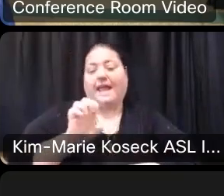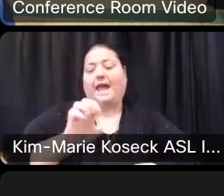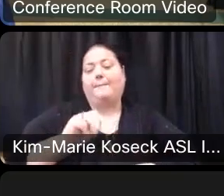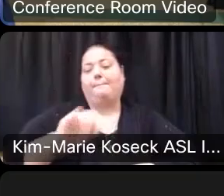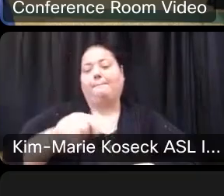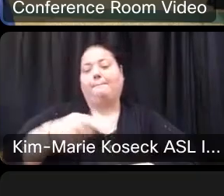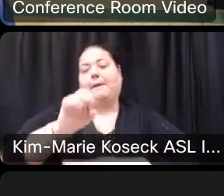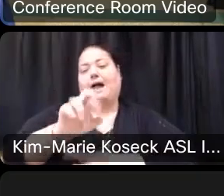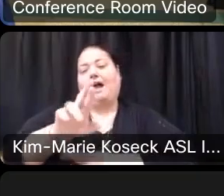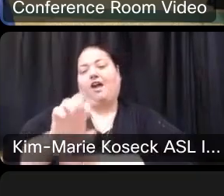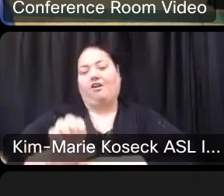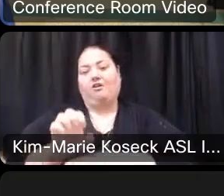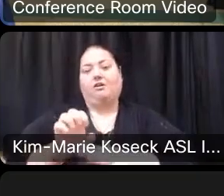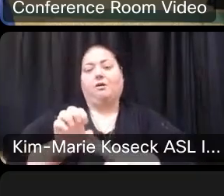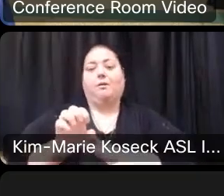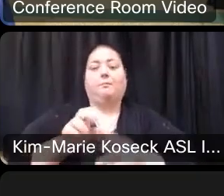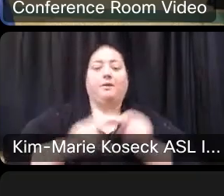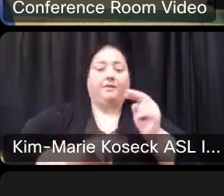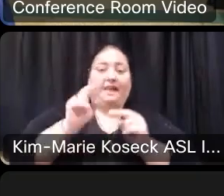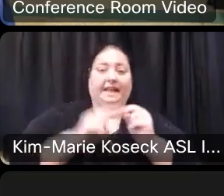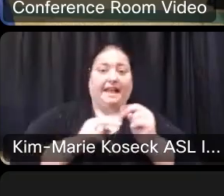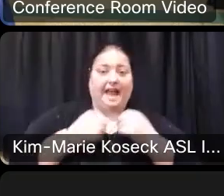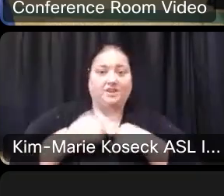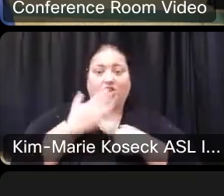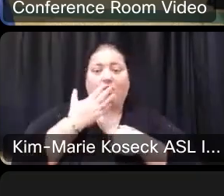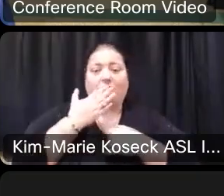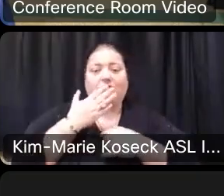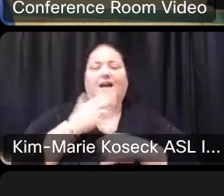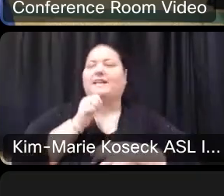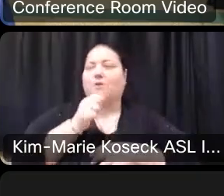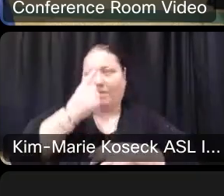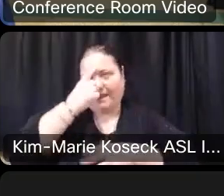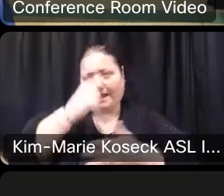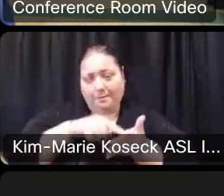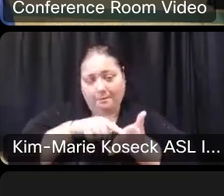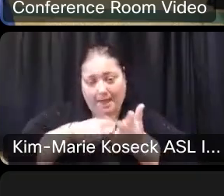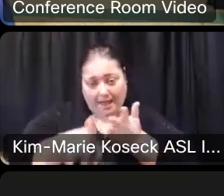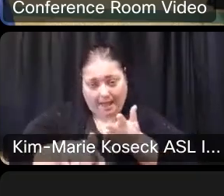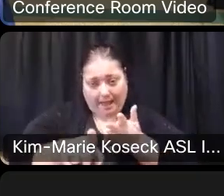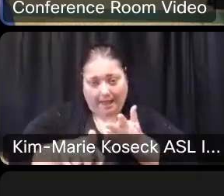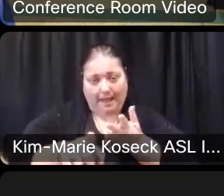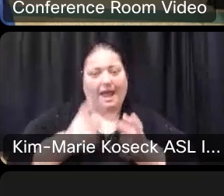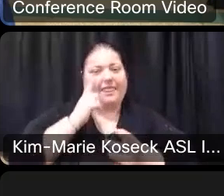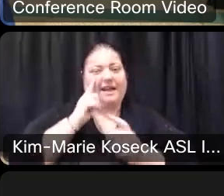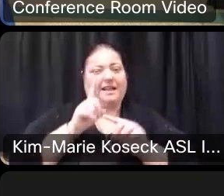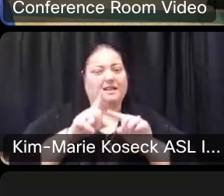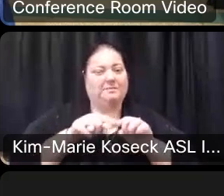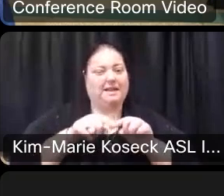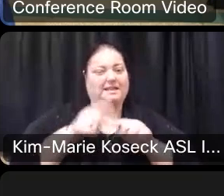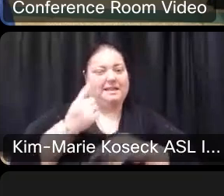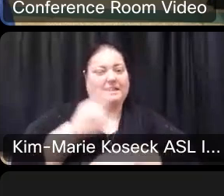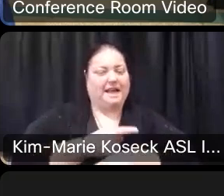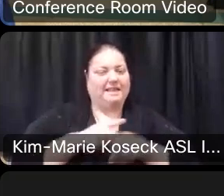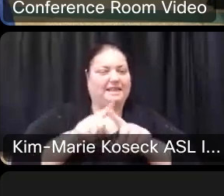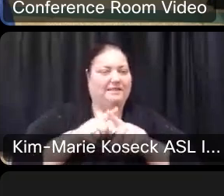has colors that people, I don't think they pay, I'm not sure, but there are And it depends on the day, and every day it's a different color. I used